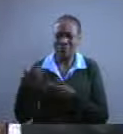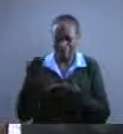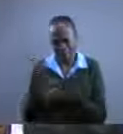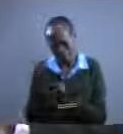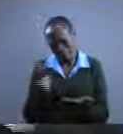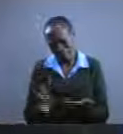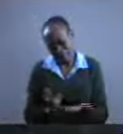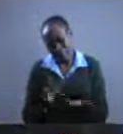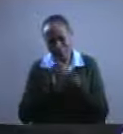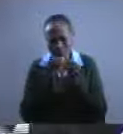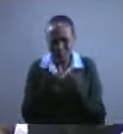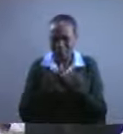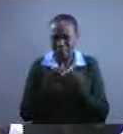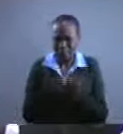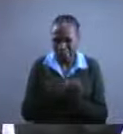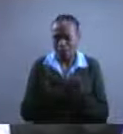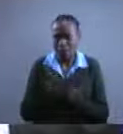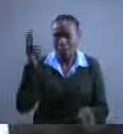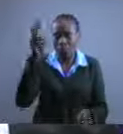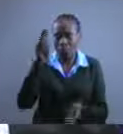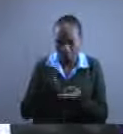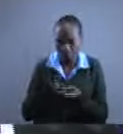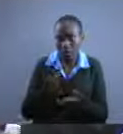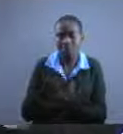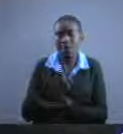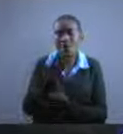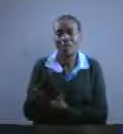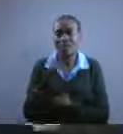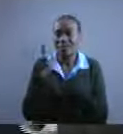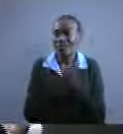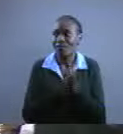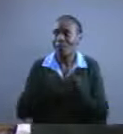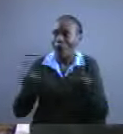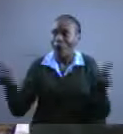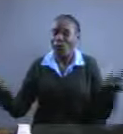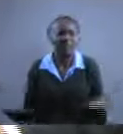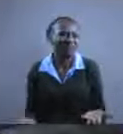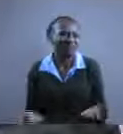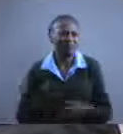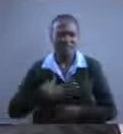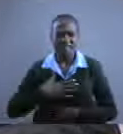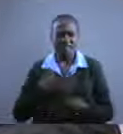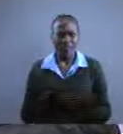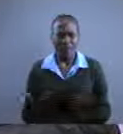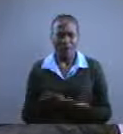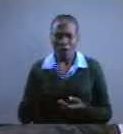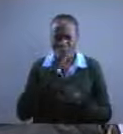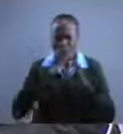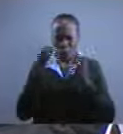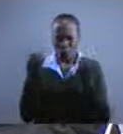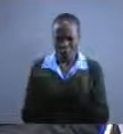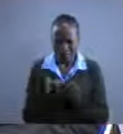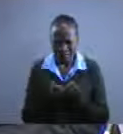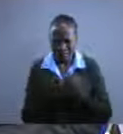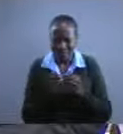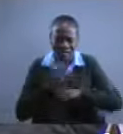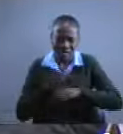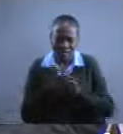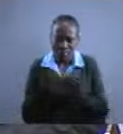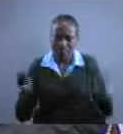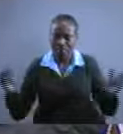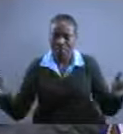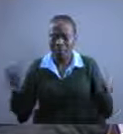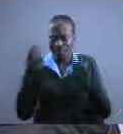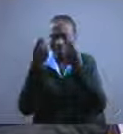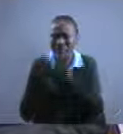proposed amendments to 11 different laws. One was really getting a feeling in the committee about the extent of legislation